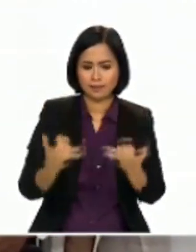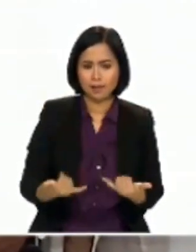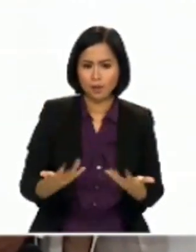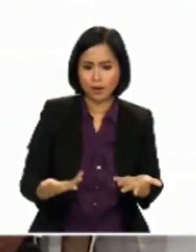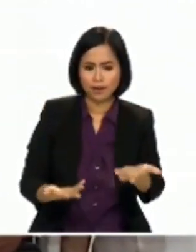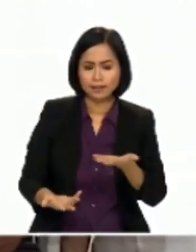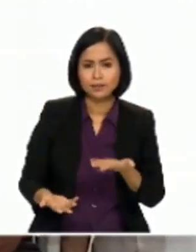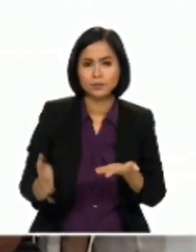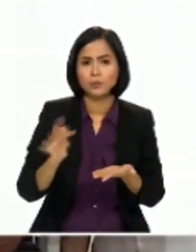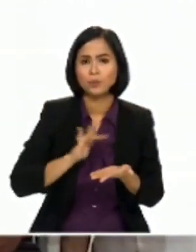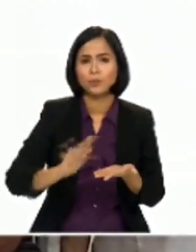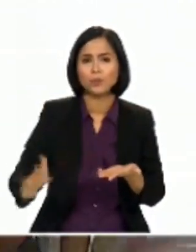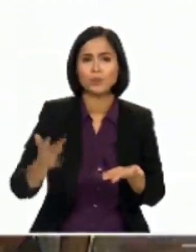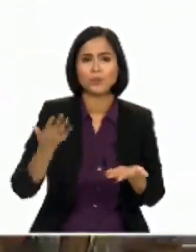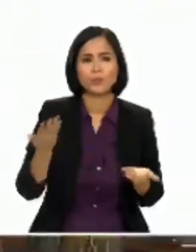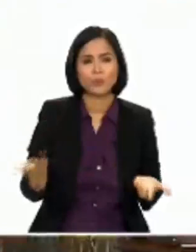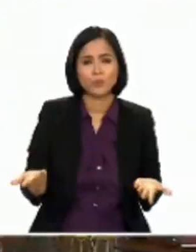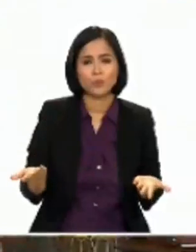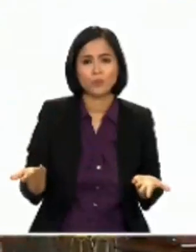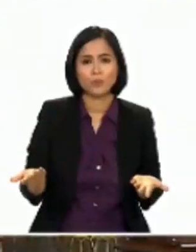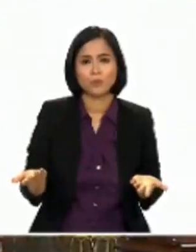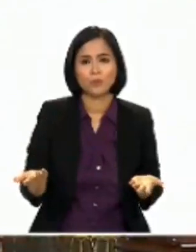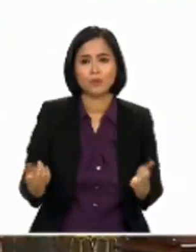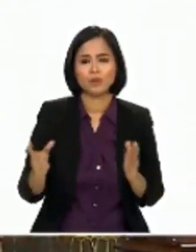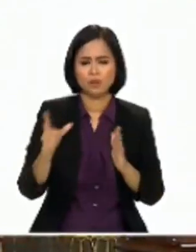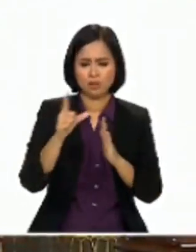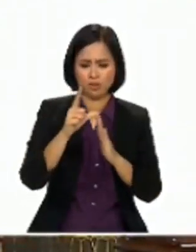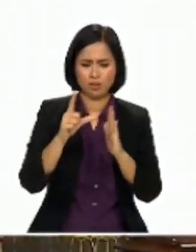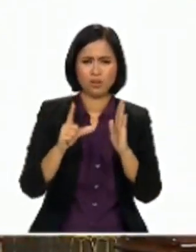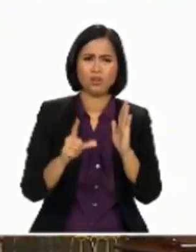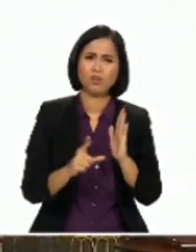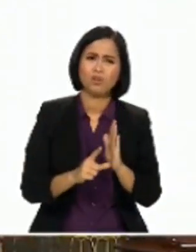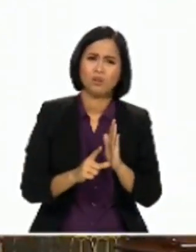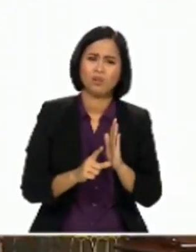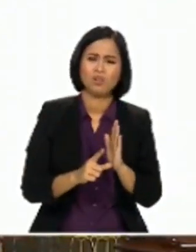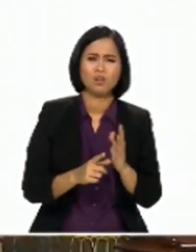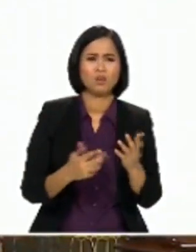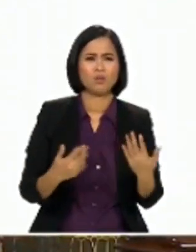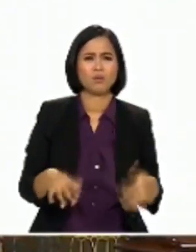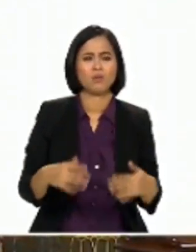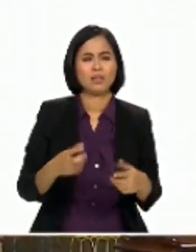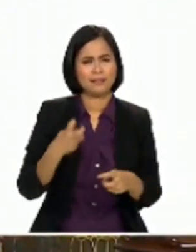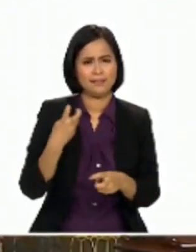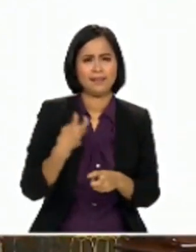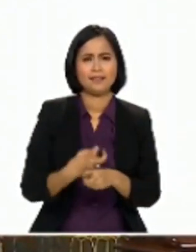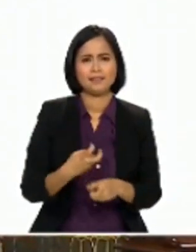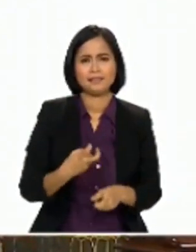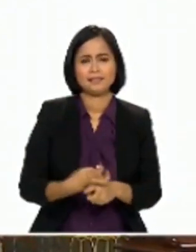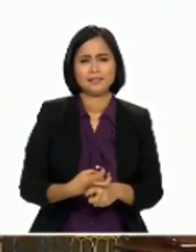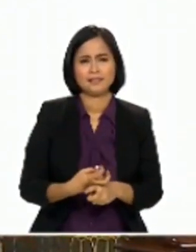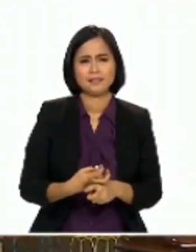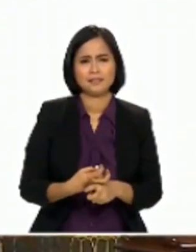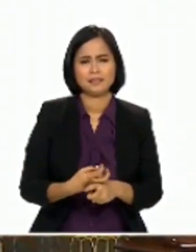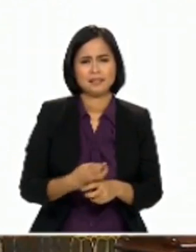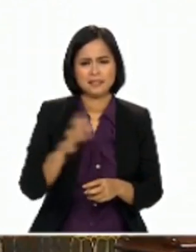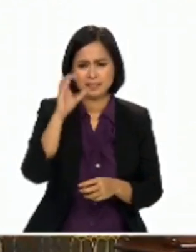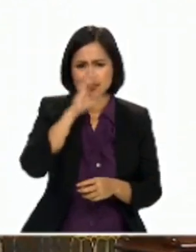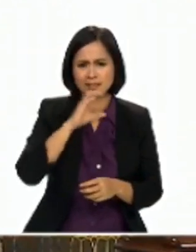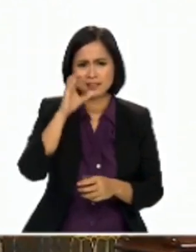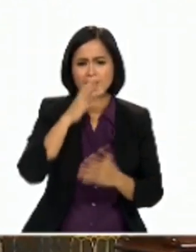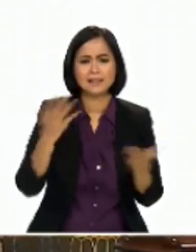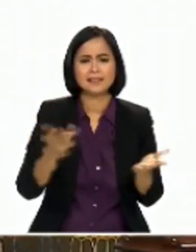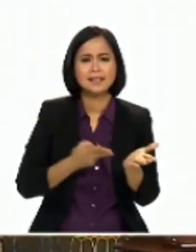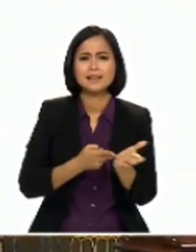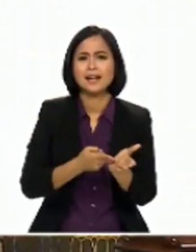nakuha. Look, it is really hard to look for an honest